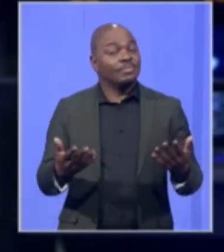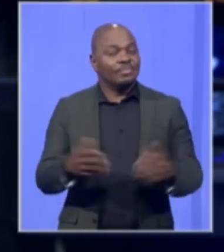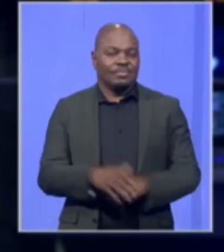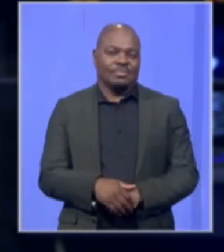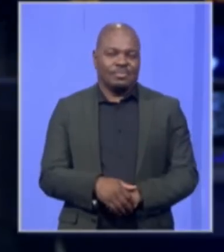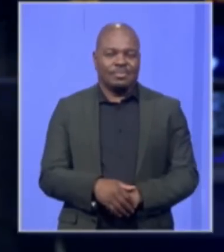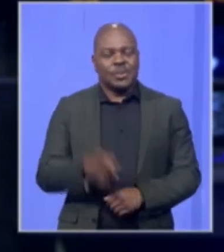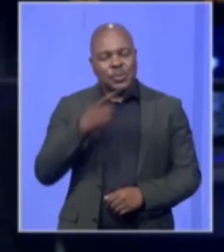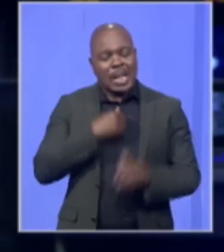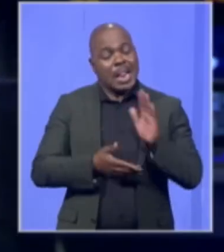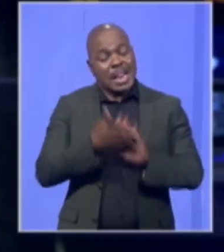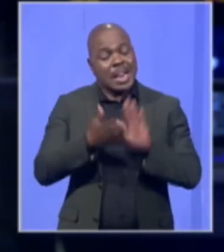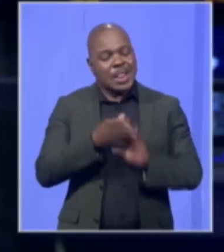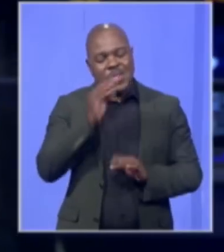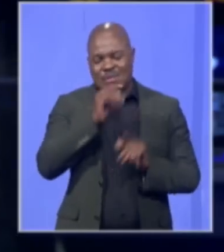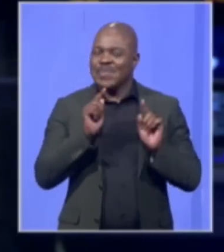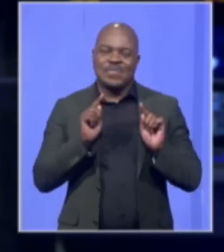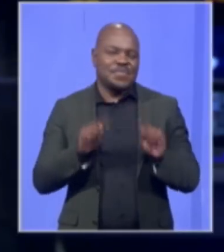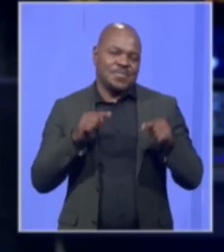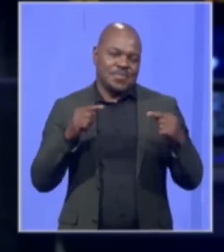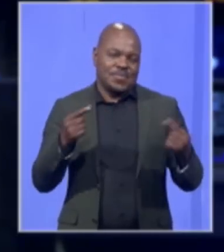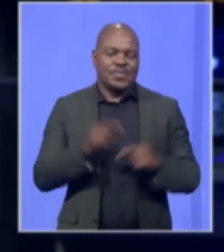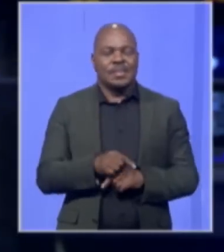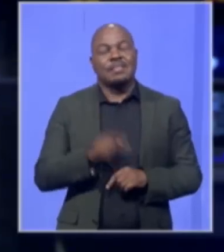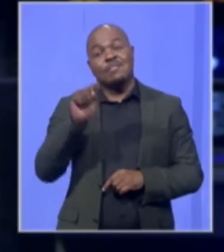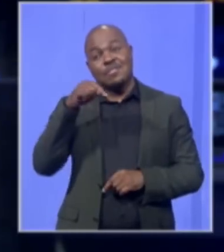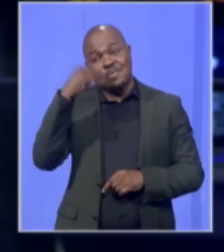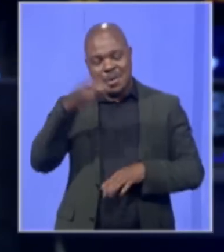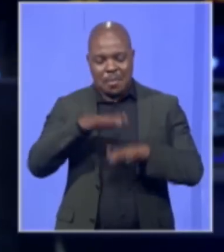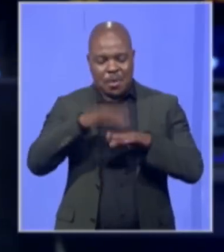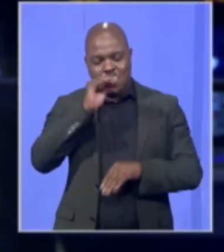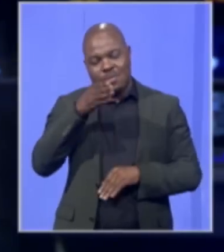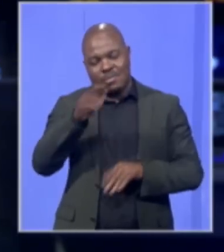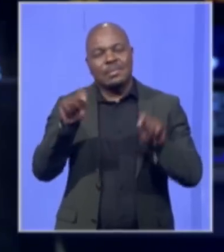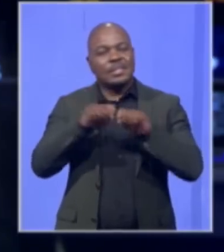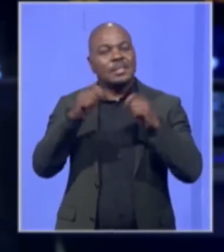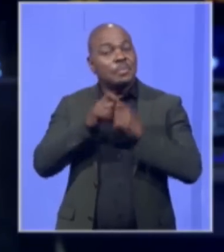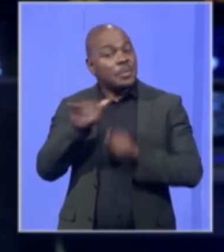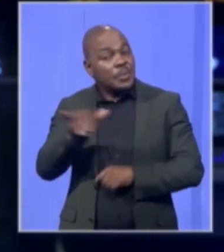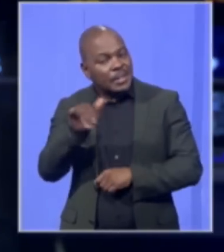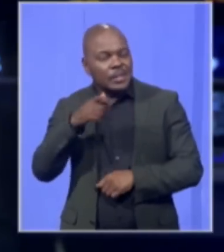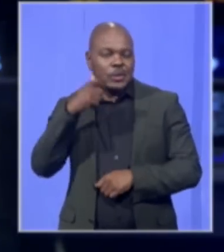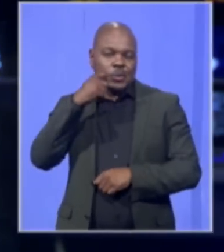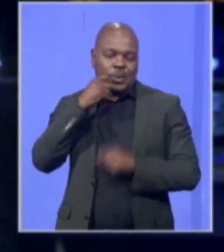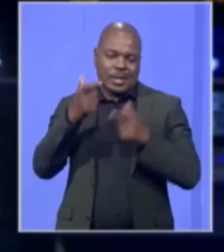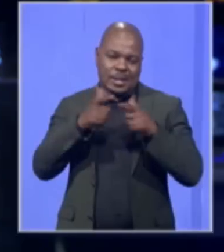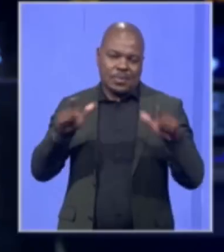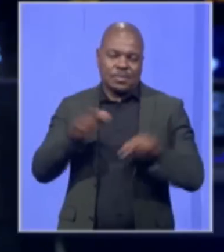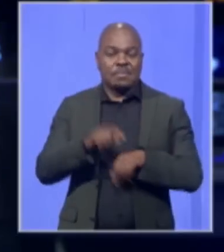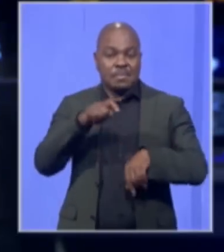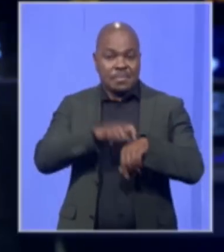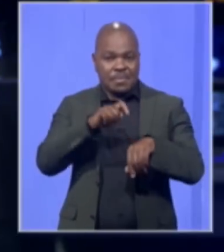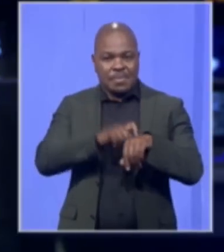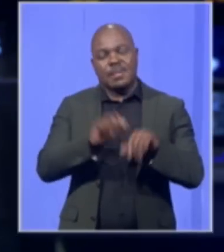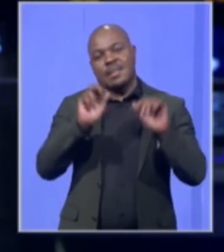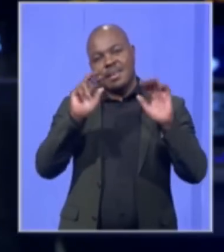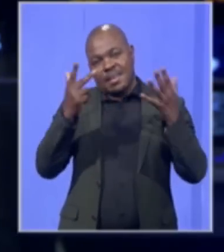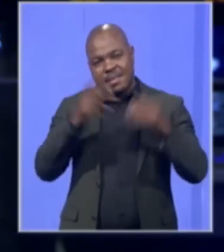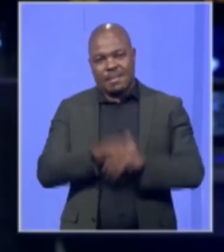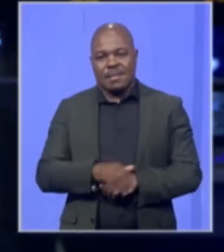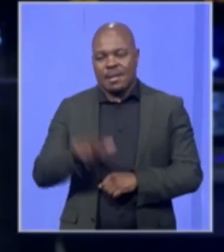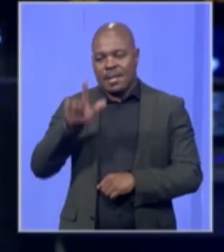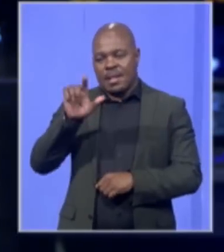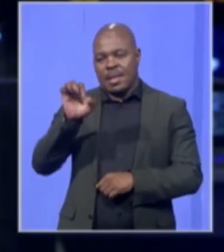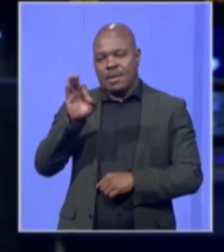Weso ho rwalla ha so qeta muru ha di rengwe hape ho sasa ke ba moifo wa ditaba tsa Setswana ka hora ya borobedi le fumutang